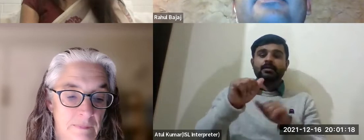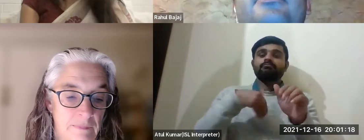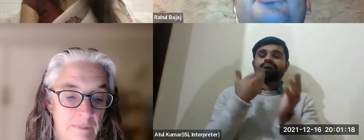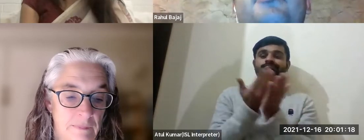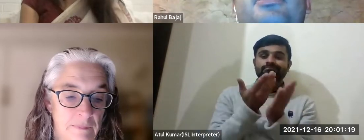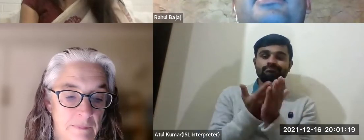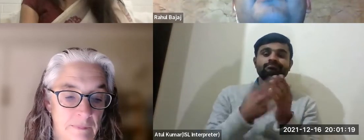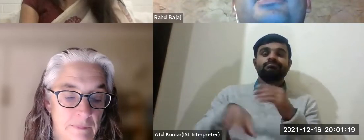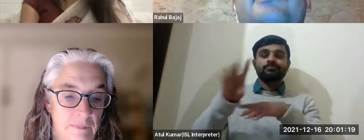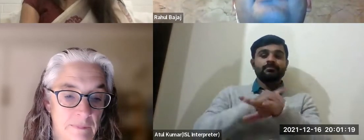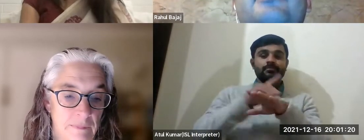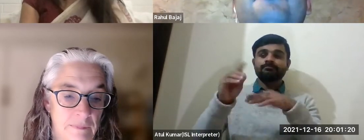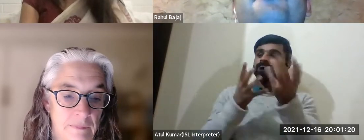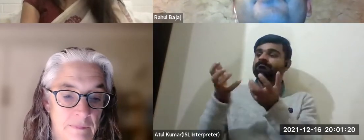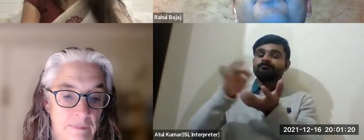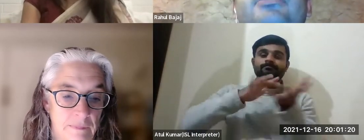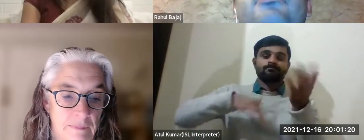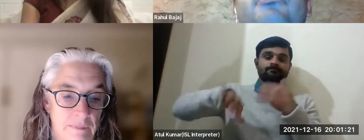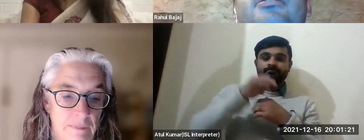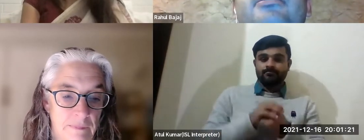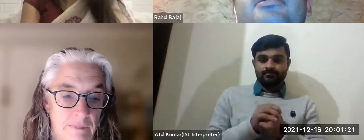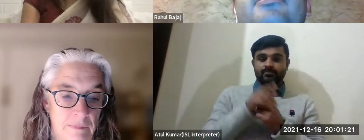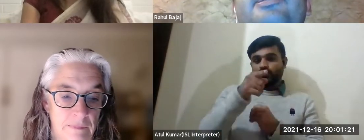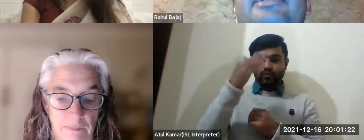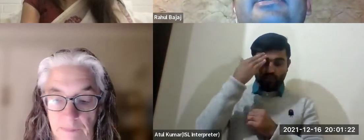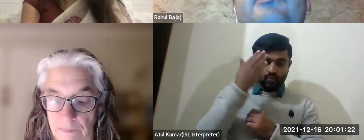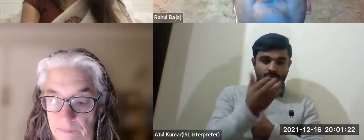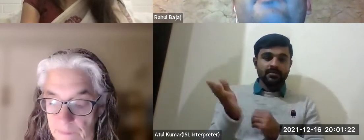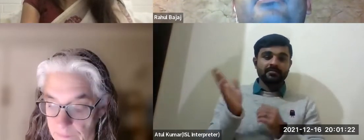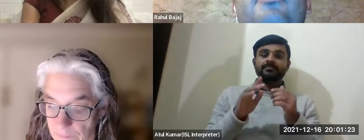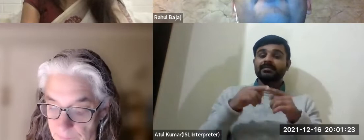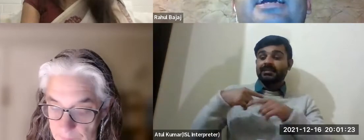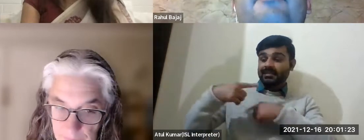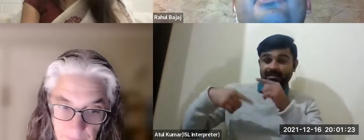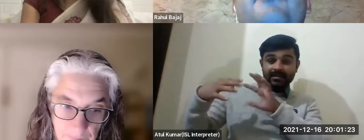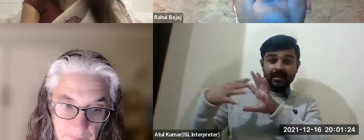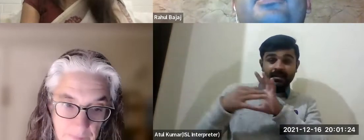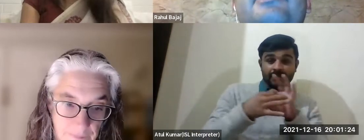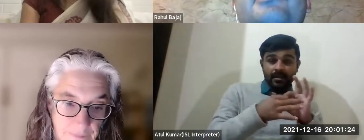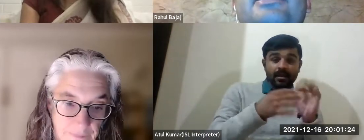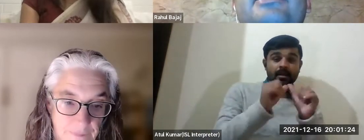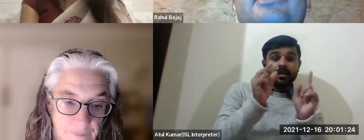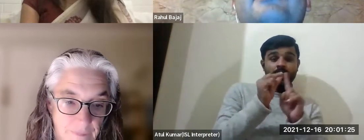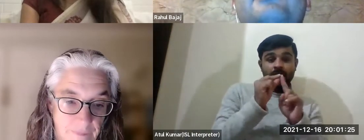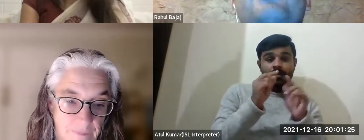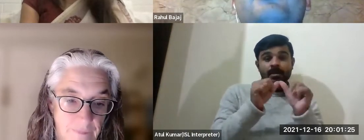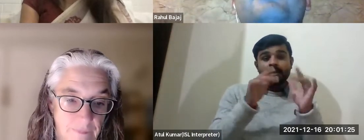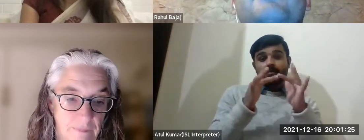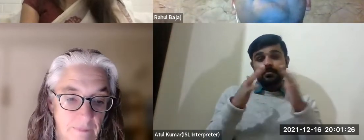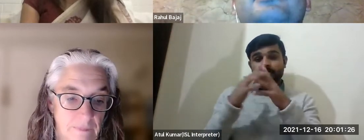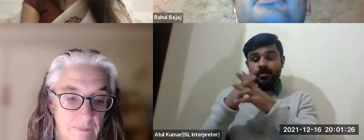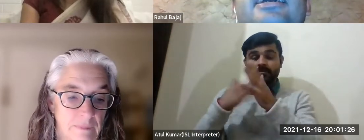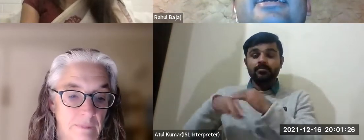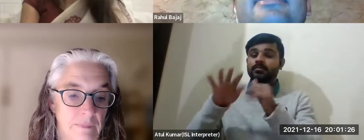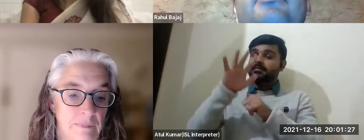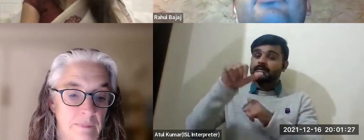participating in the digital marketplace. You know, a series of apps and websites remain inaccessible to